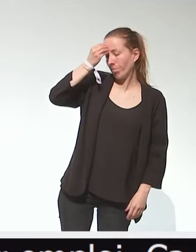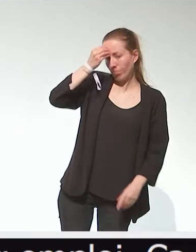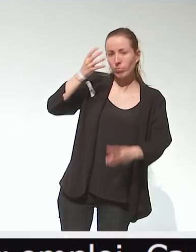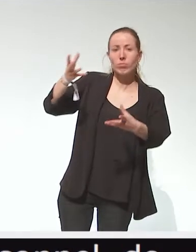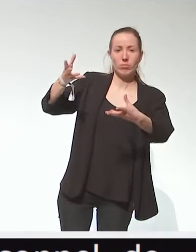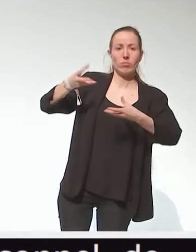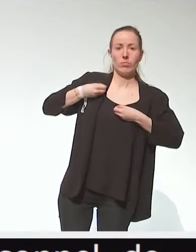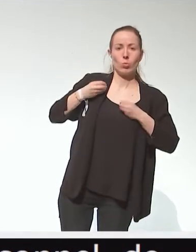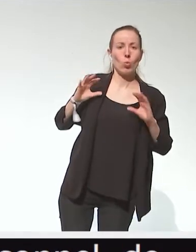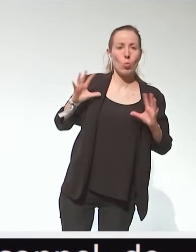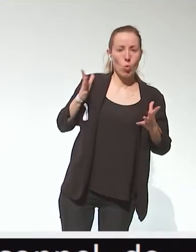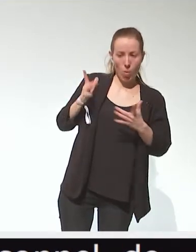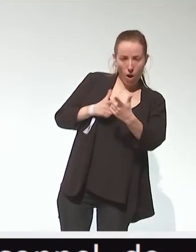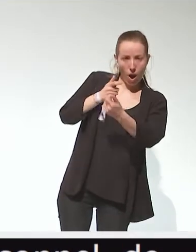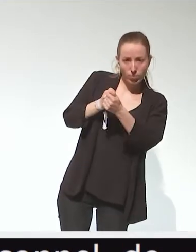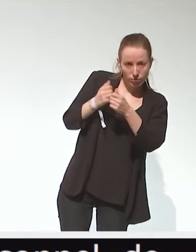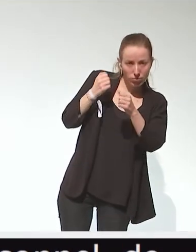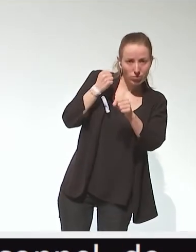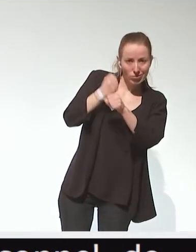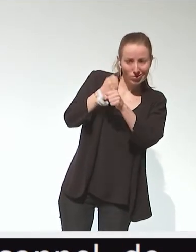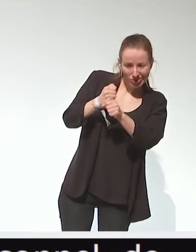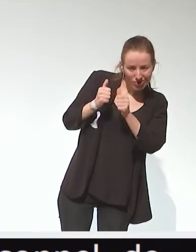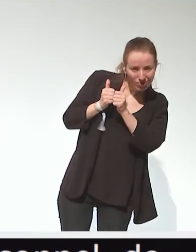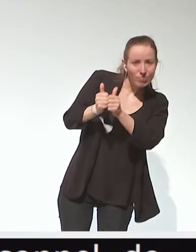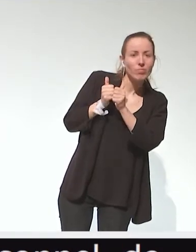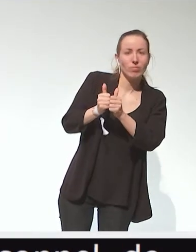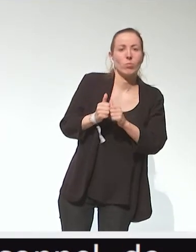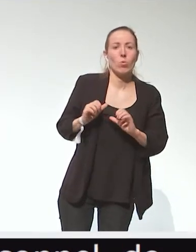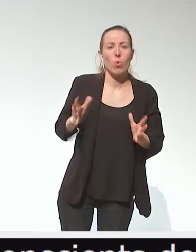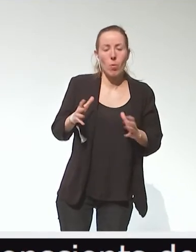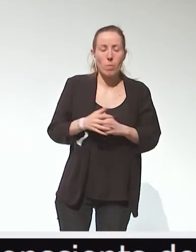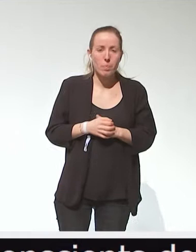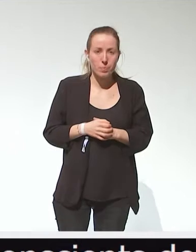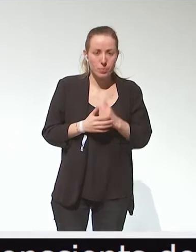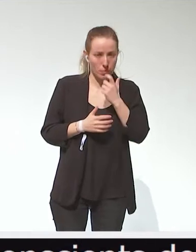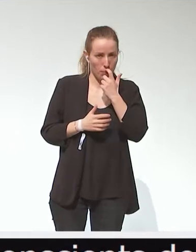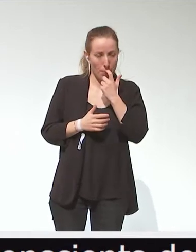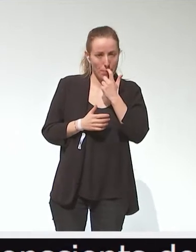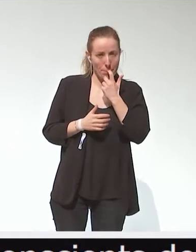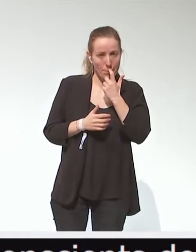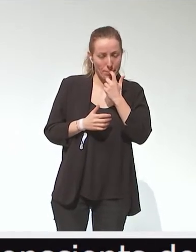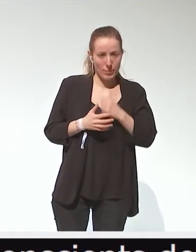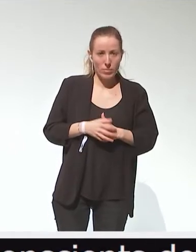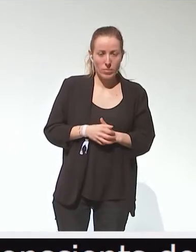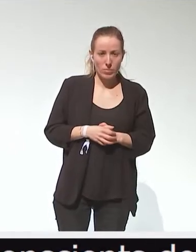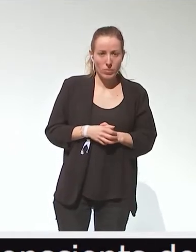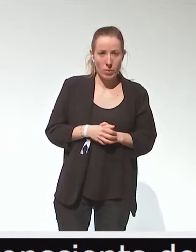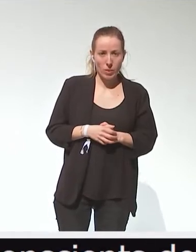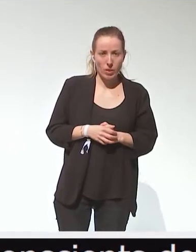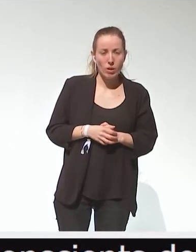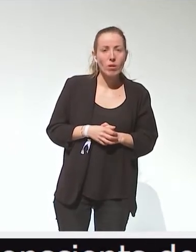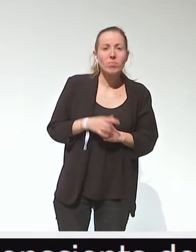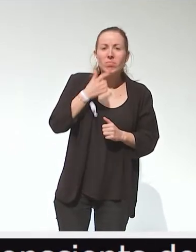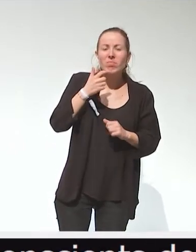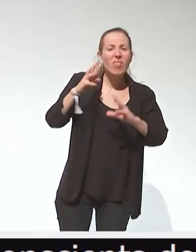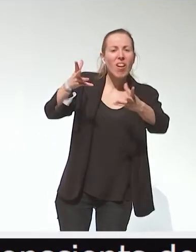situation. What is reasonable? Reasonable, and here I have to admit, I stole it a bit from this EU guide on reasonable accommodation, but it was very